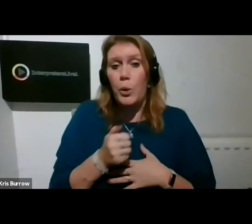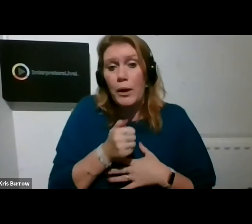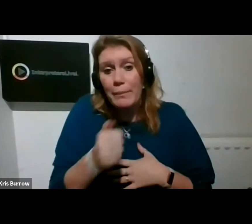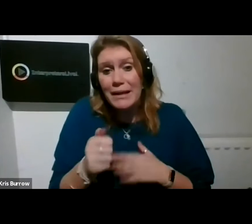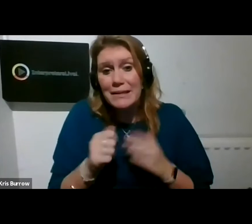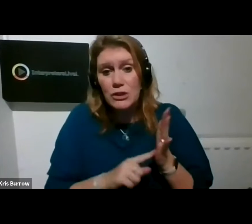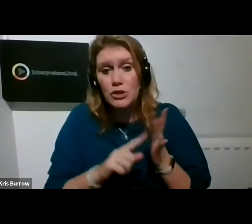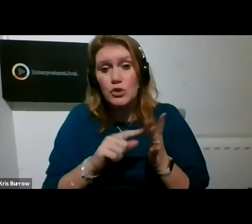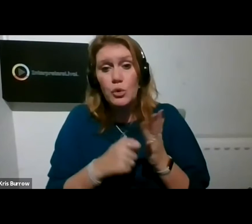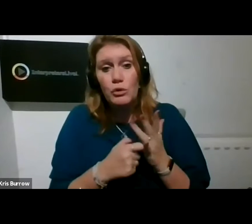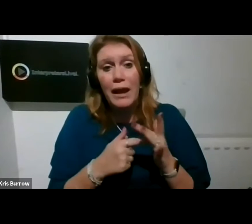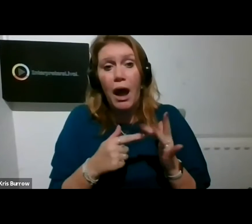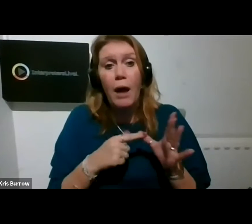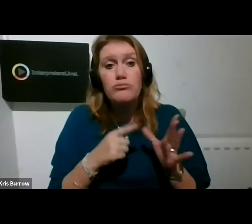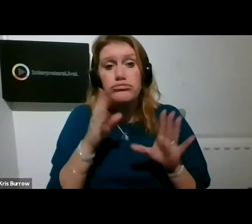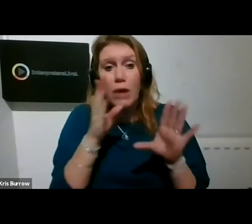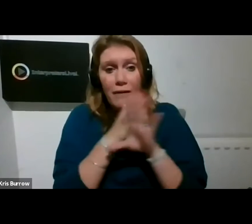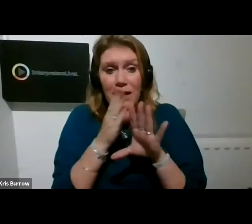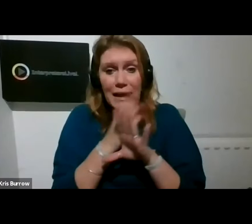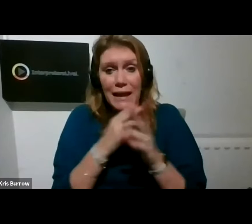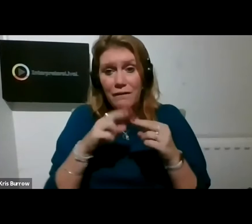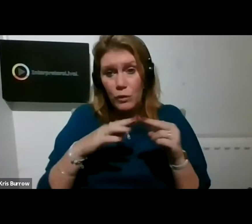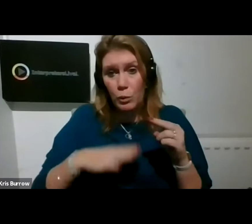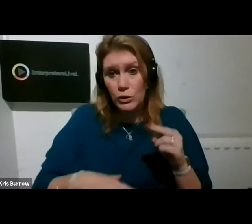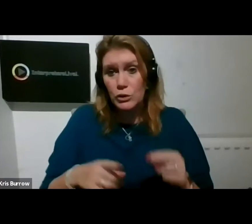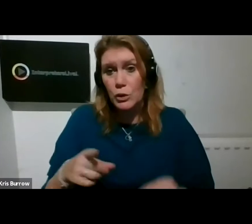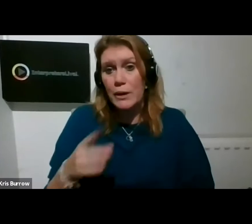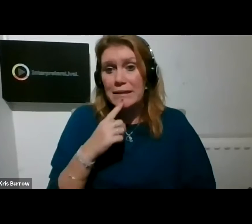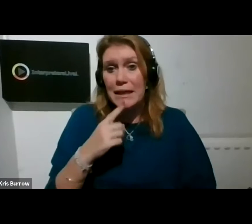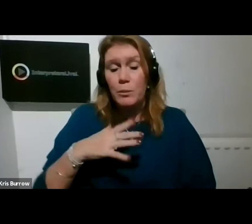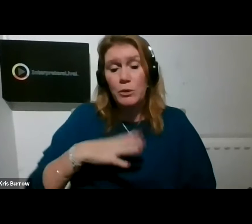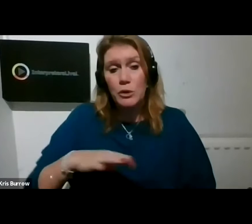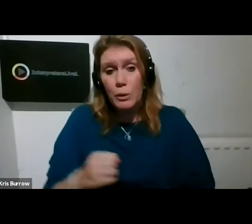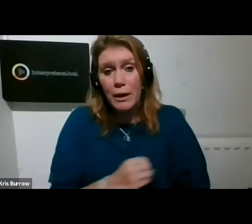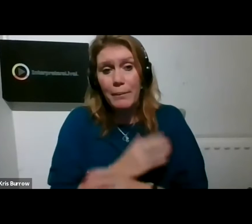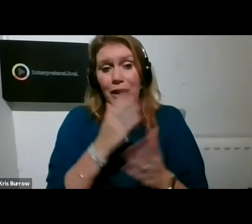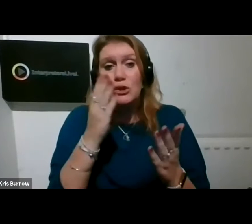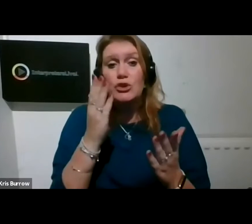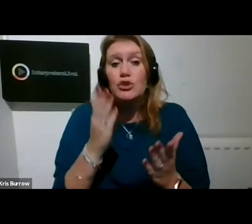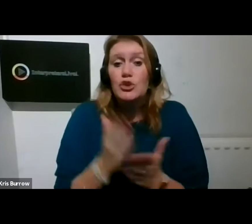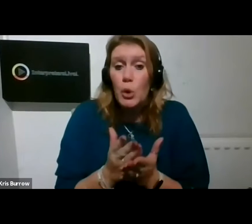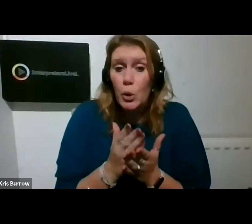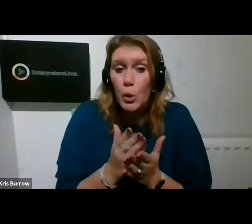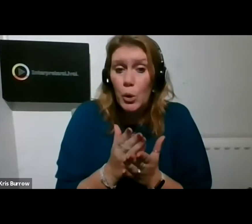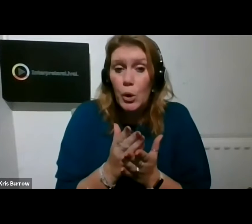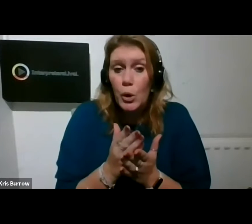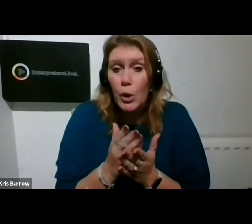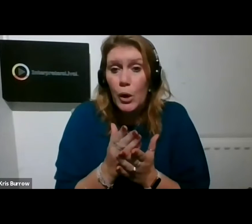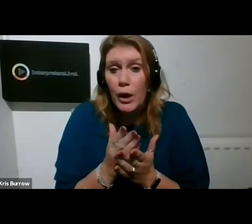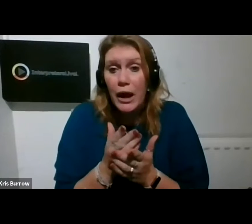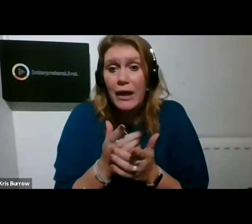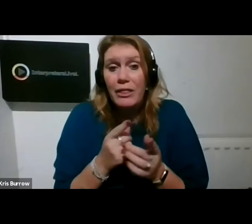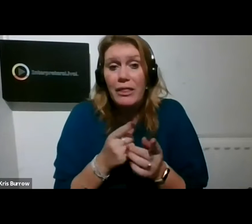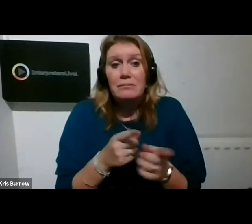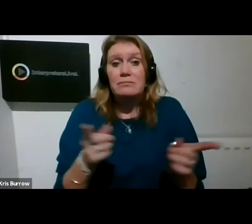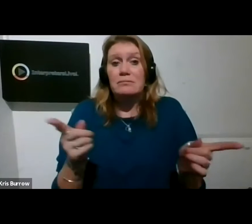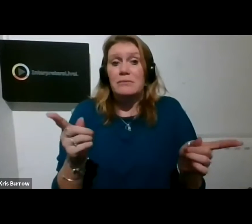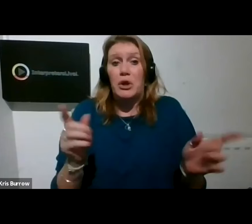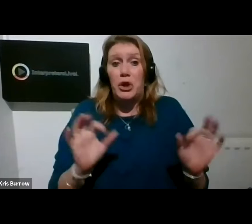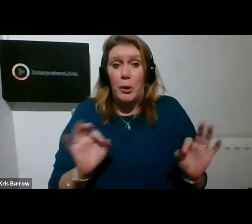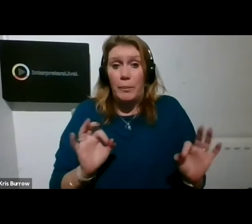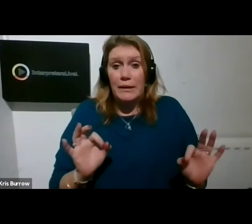that, Toria? No, that's great. We just wanted to make sure that nobody gets